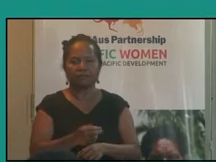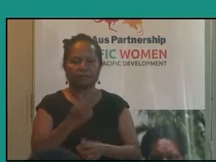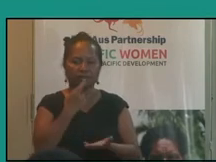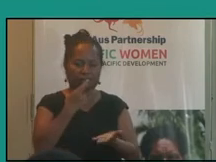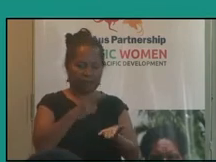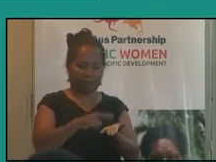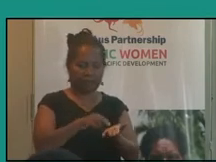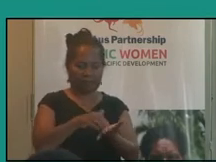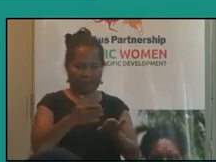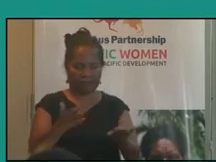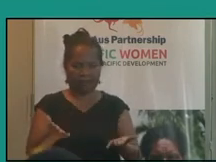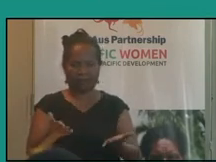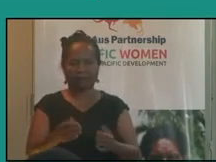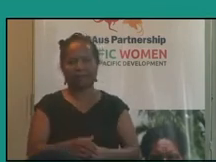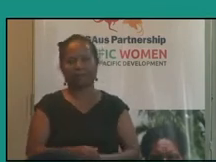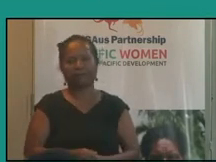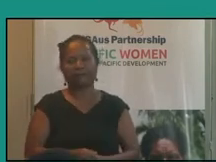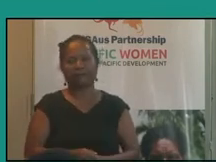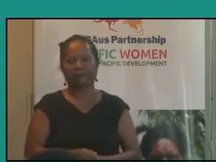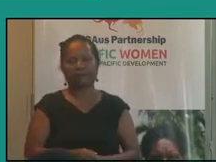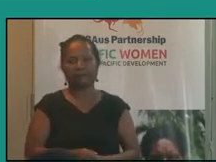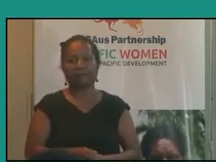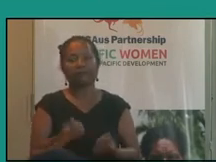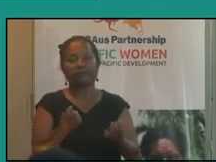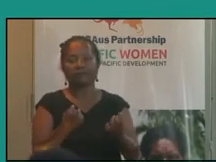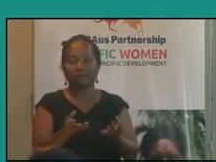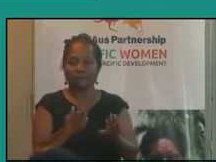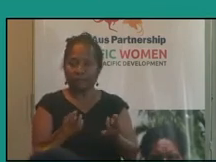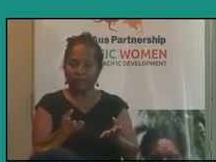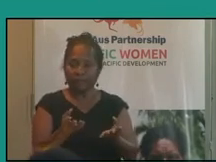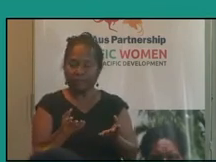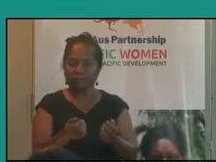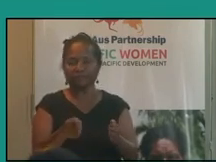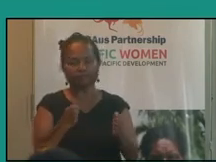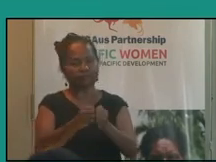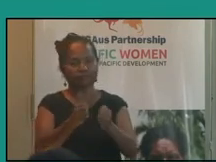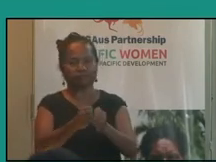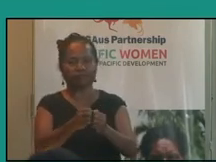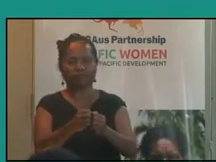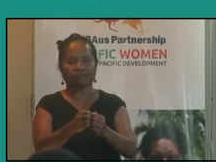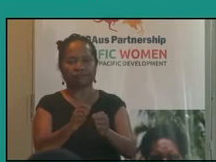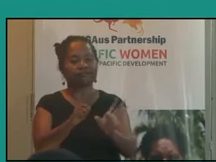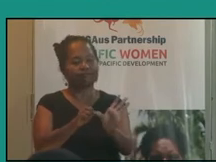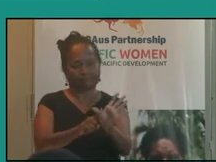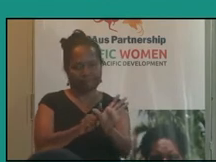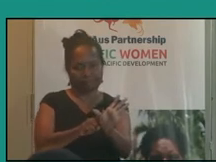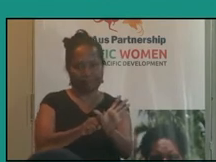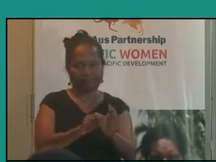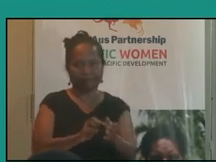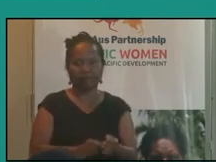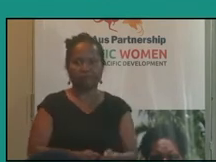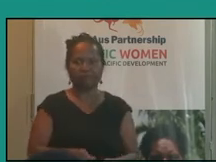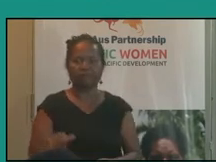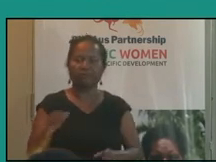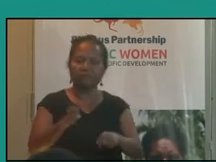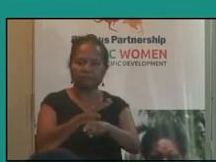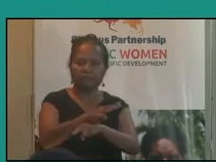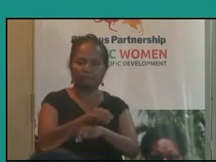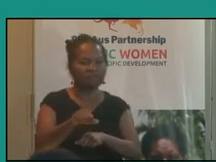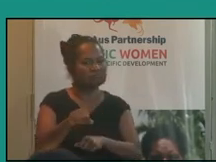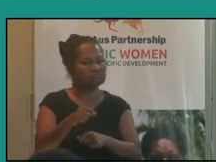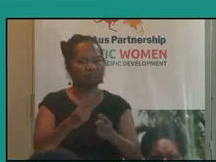for you now. So that type of preparation, if you take into account, it's very expensive. So it is not enough